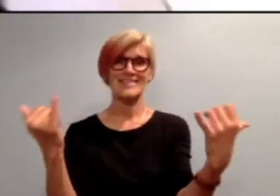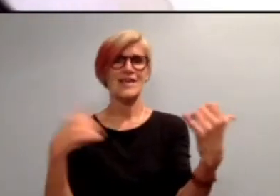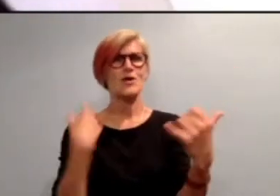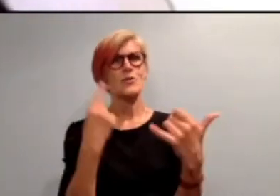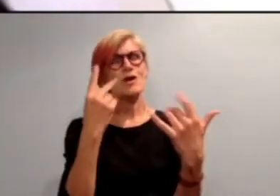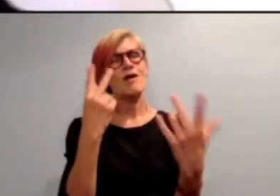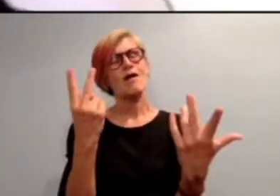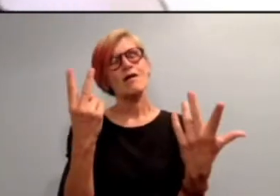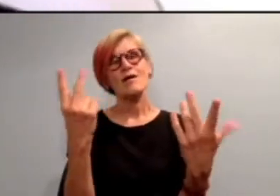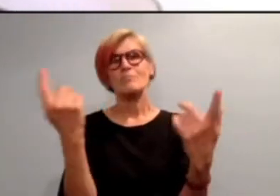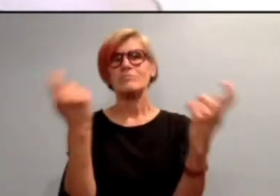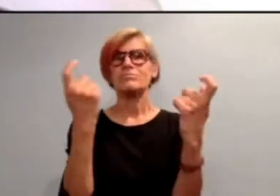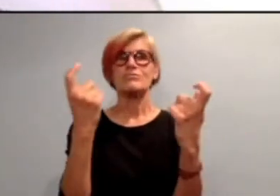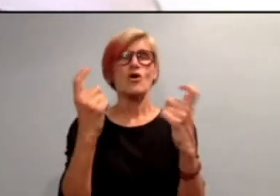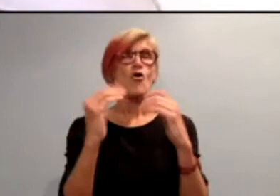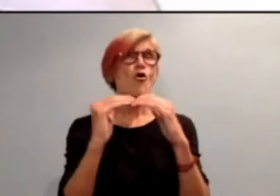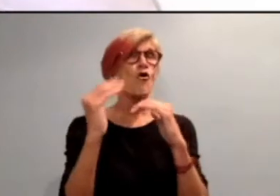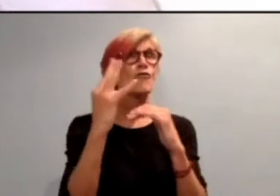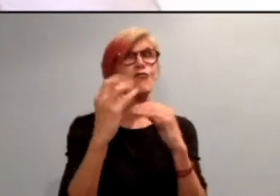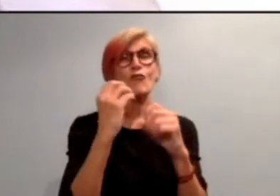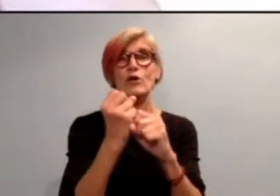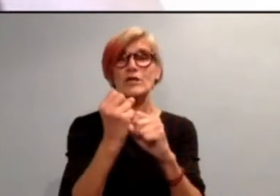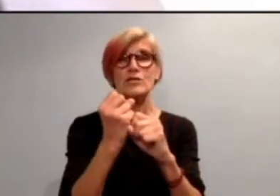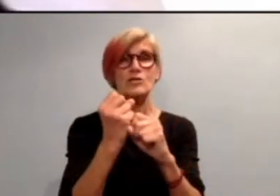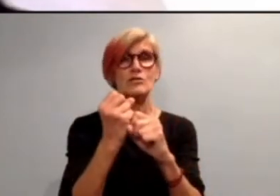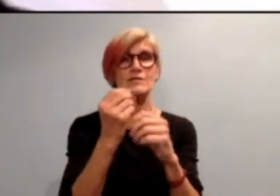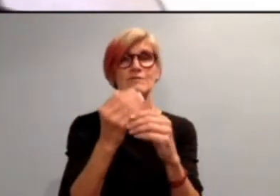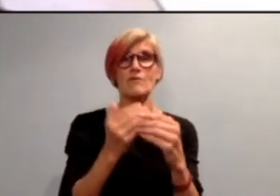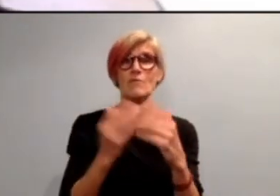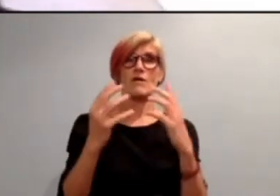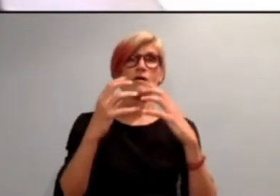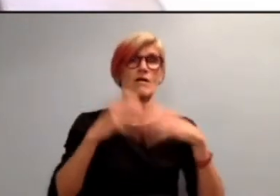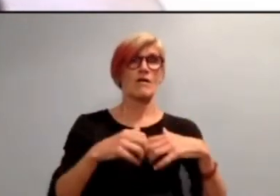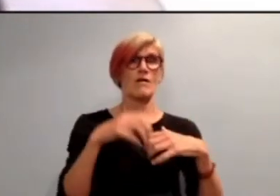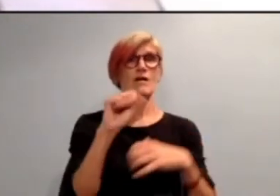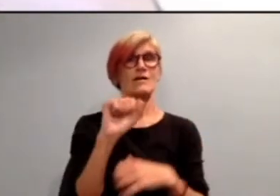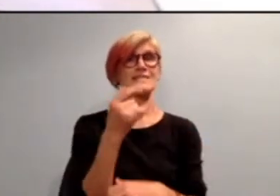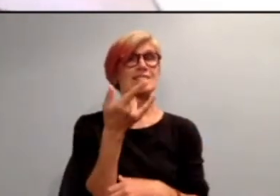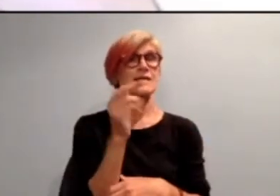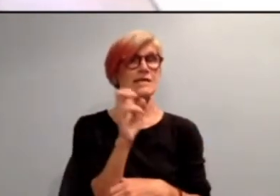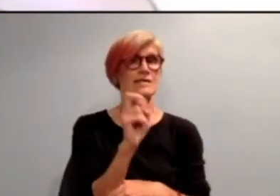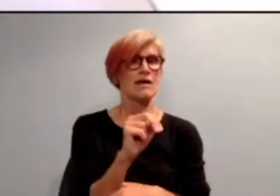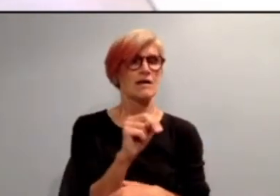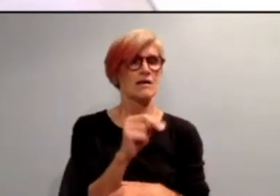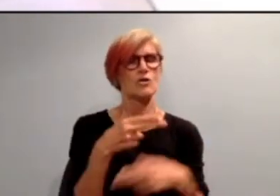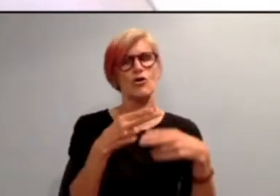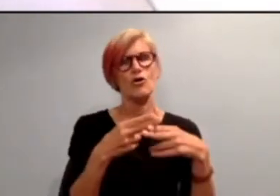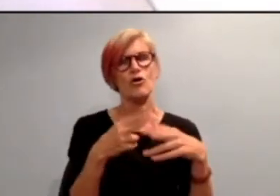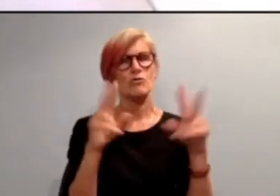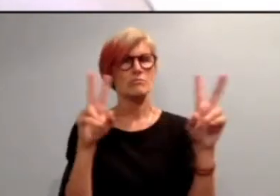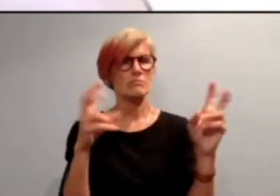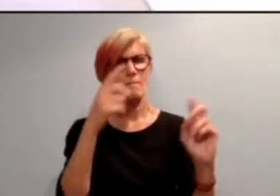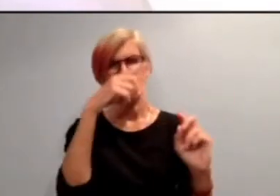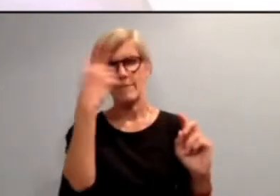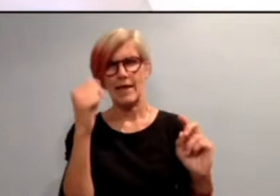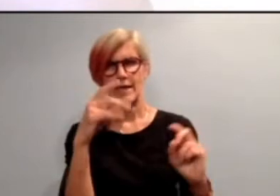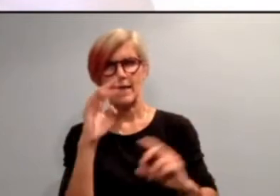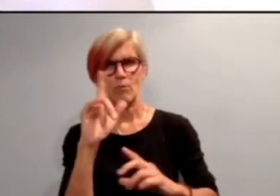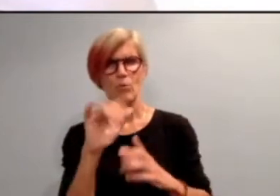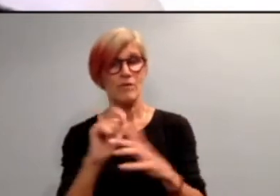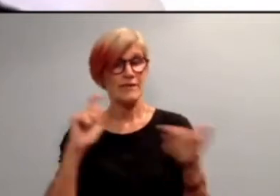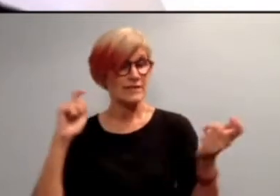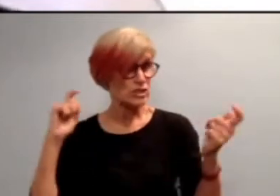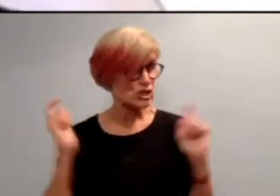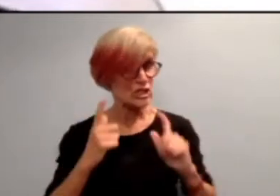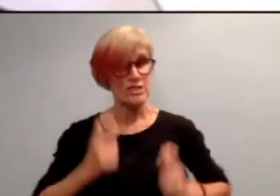40 years since the fall of Saigon, also known as Black April, which changed the lives of many Southeast Asian